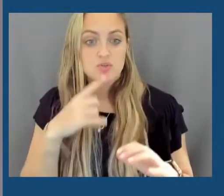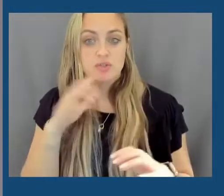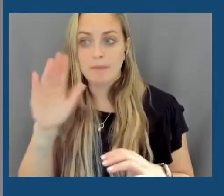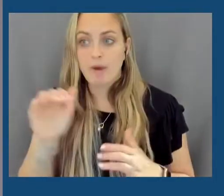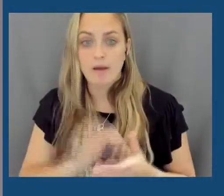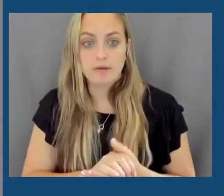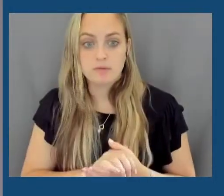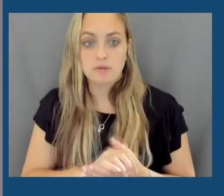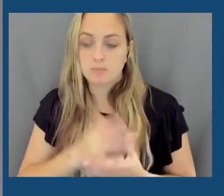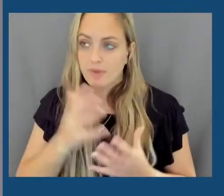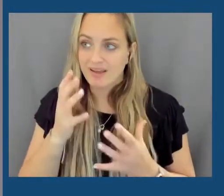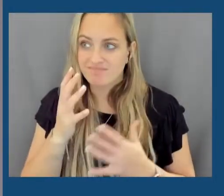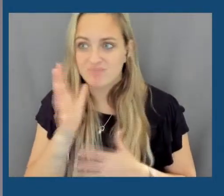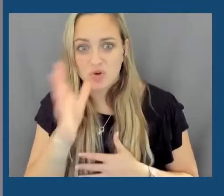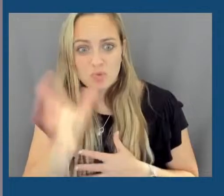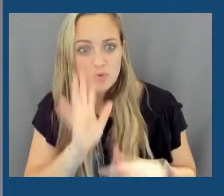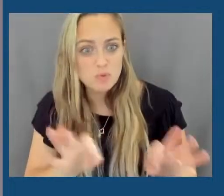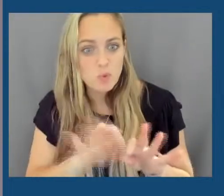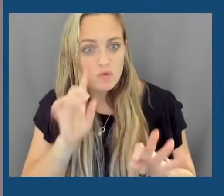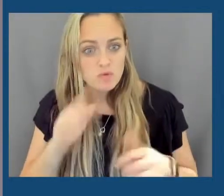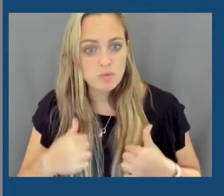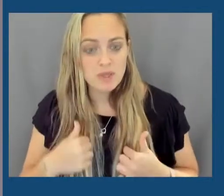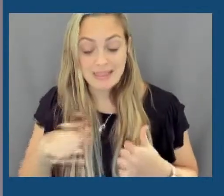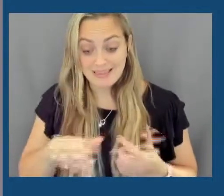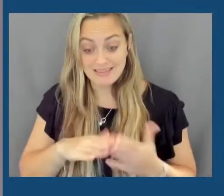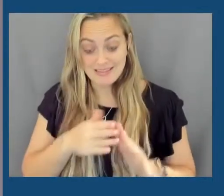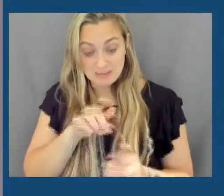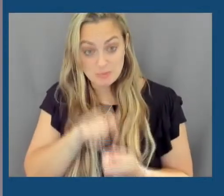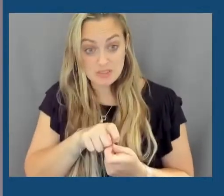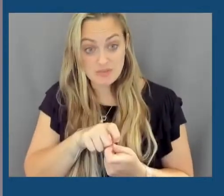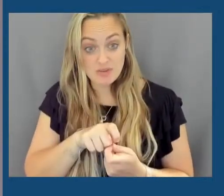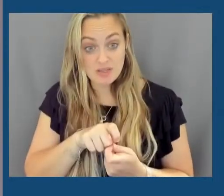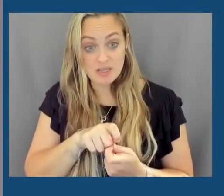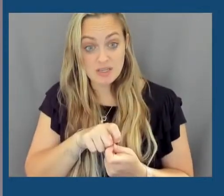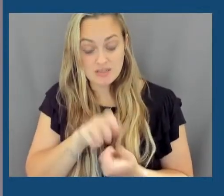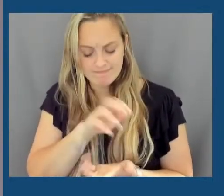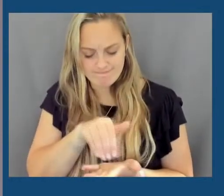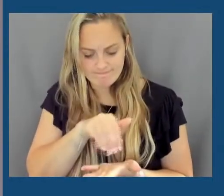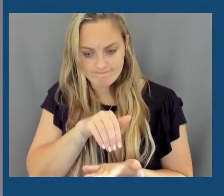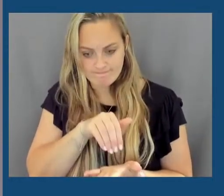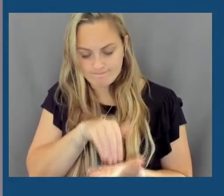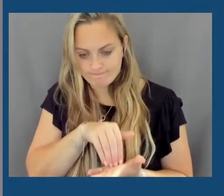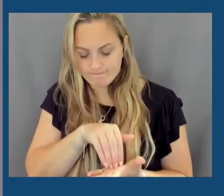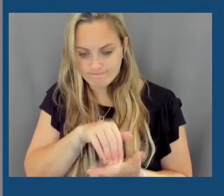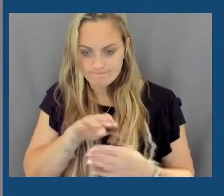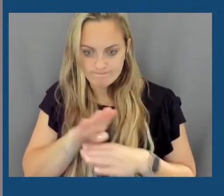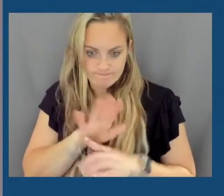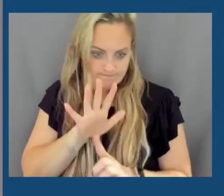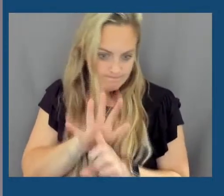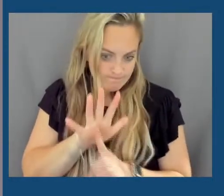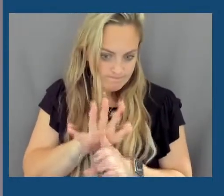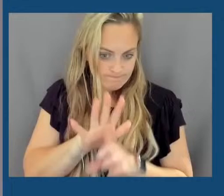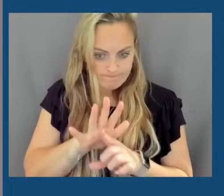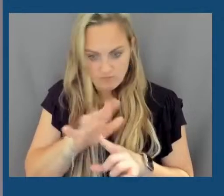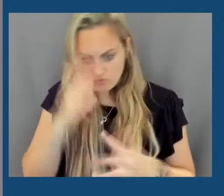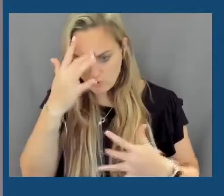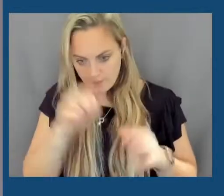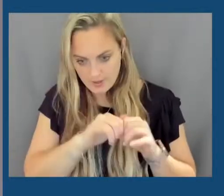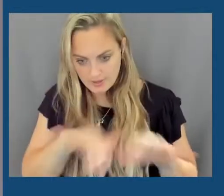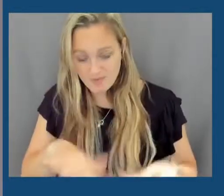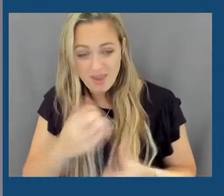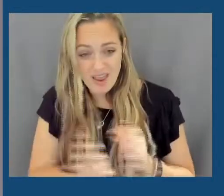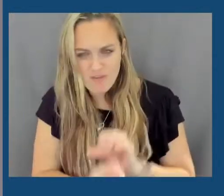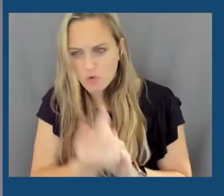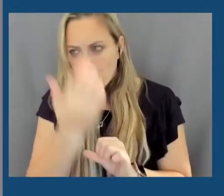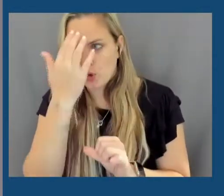This city in particular, the epicenter of the pandemic, Every child knew somebody who lost their lives